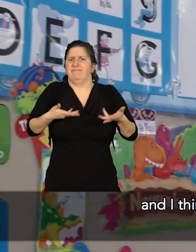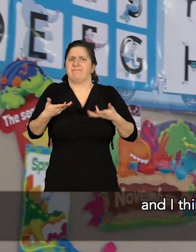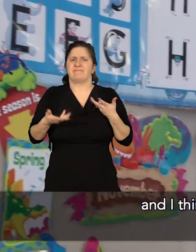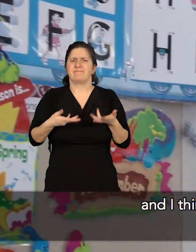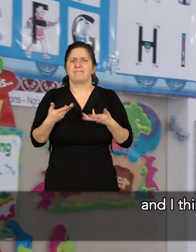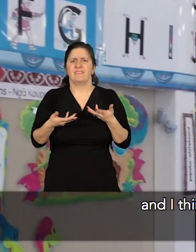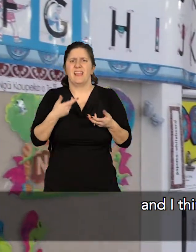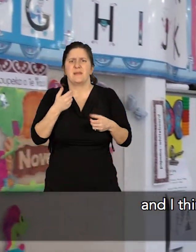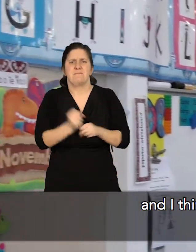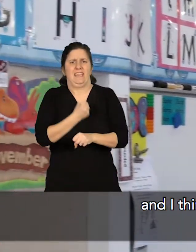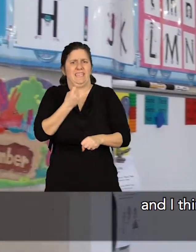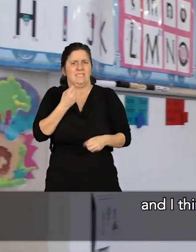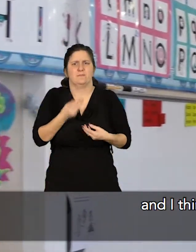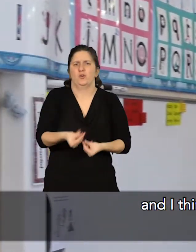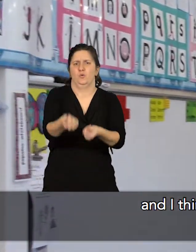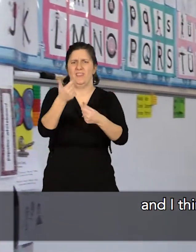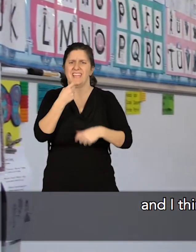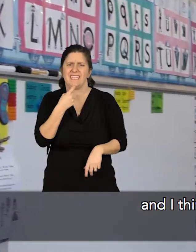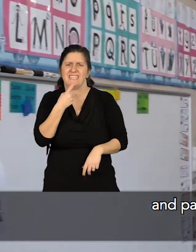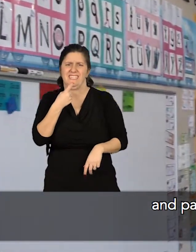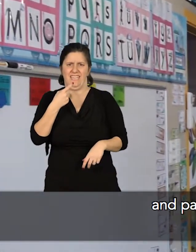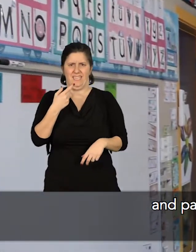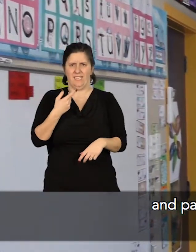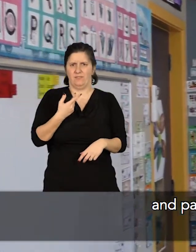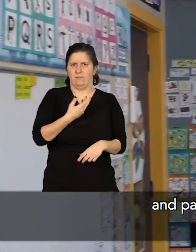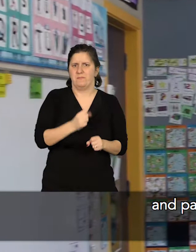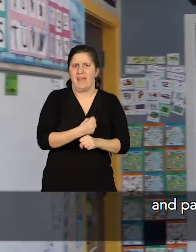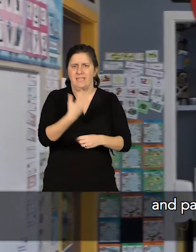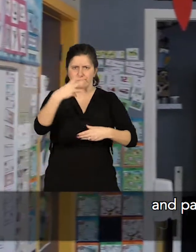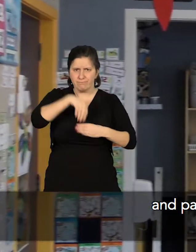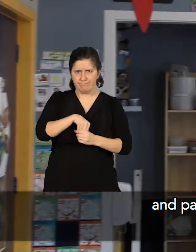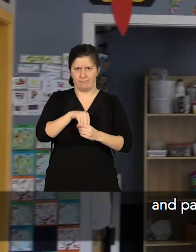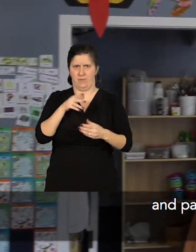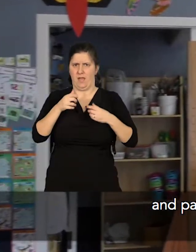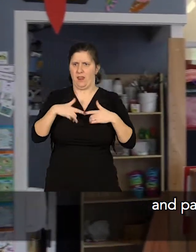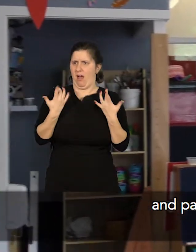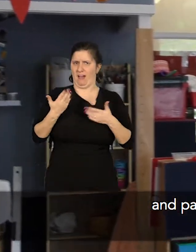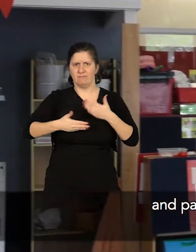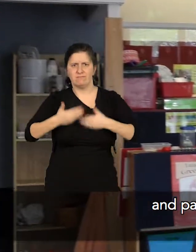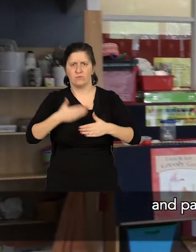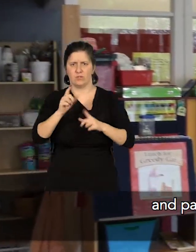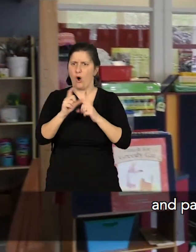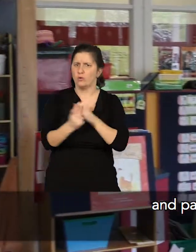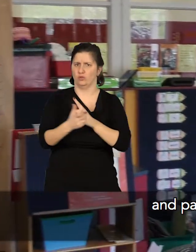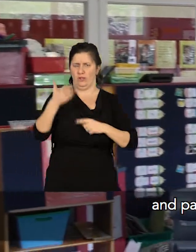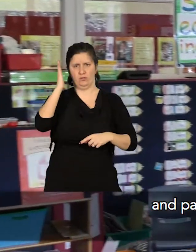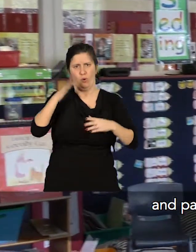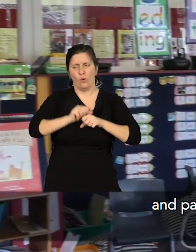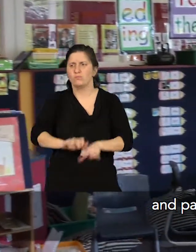to make it easy and part of their daily life and within the